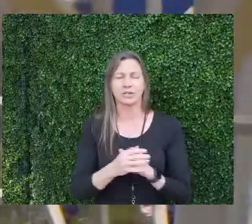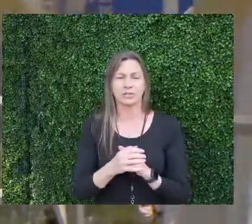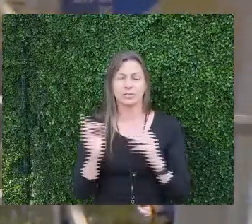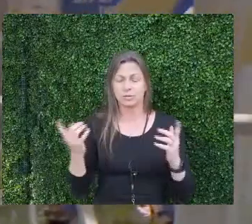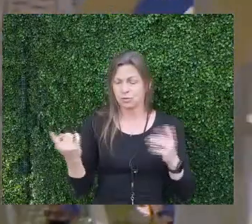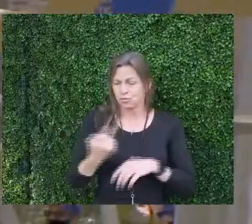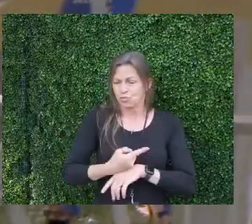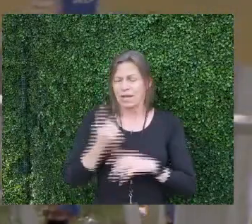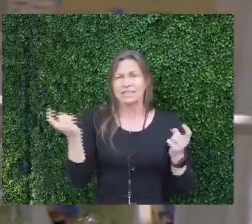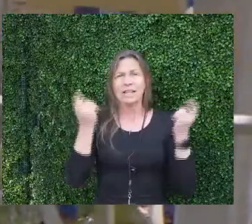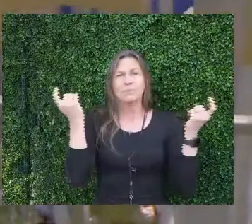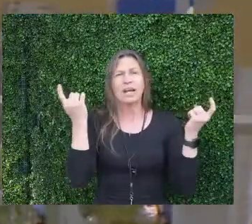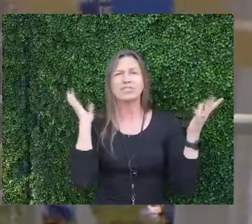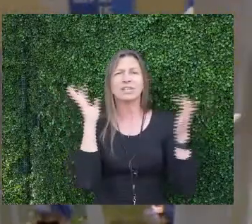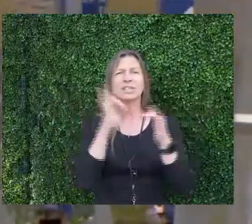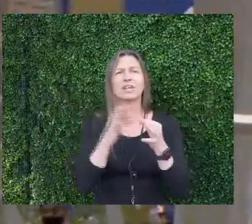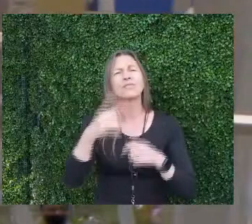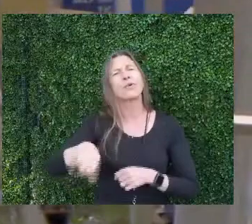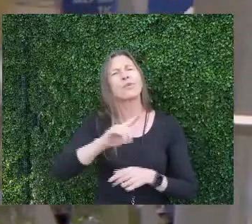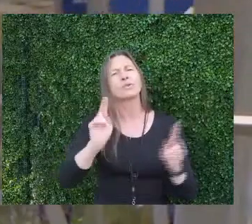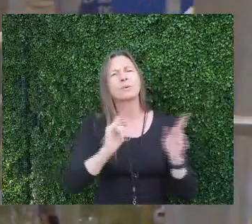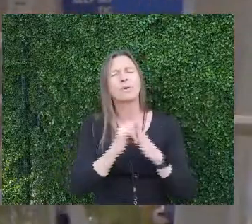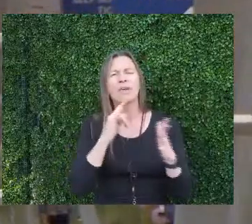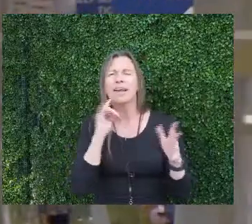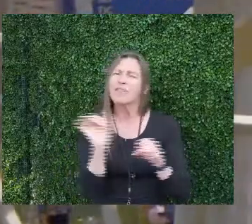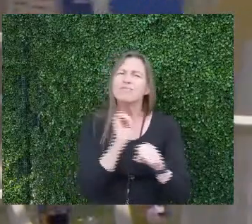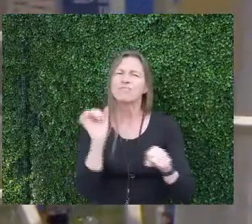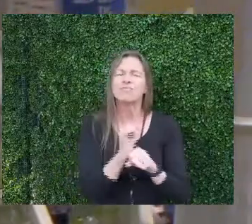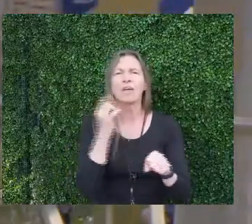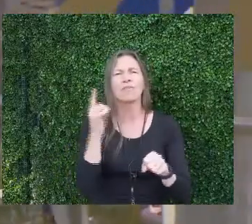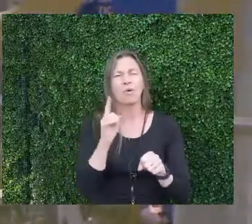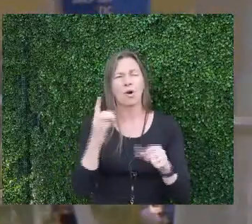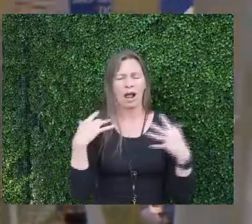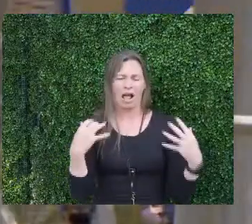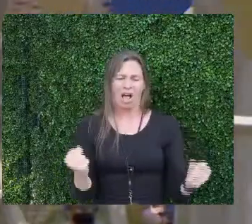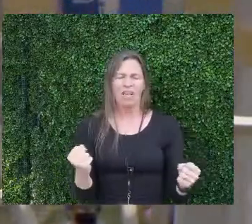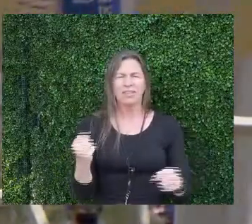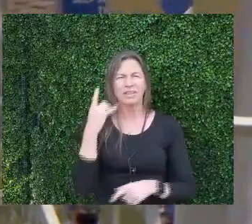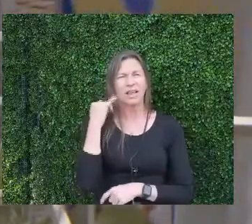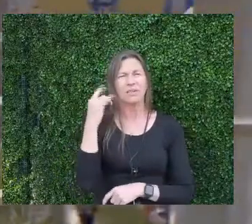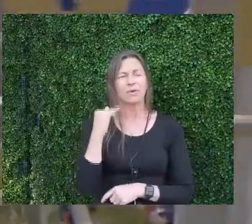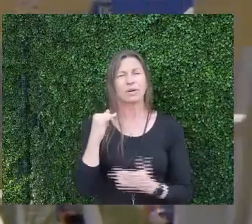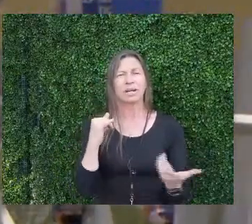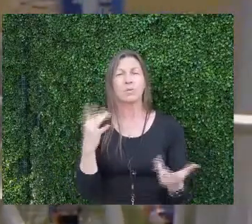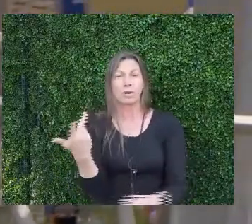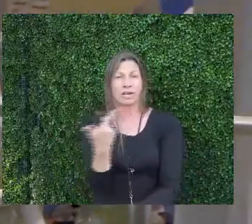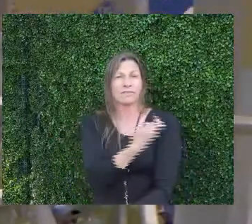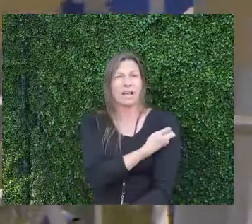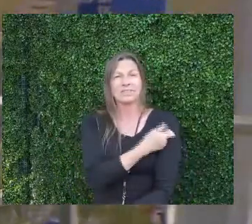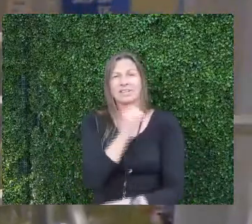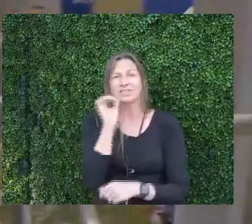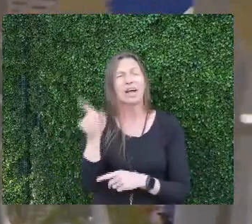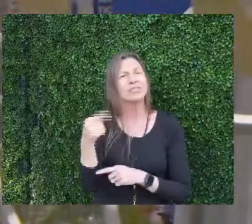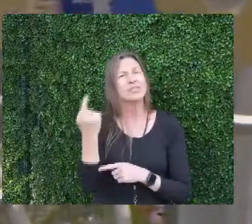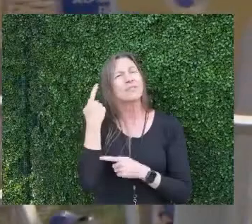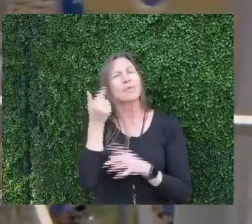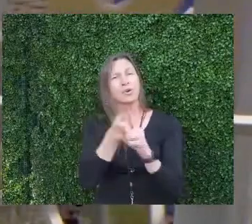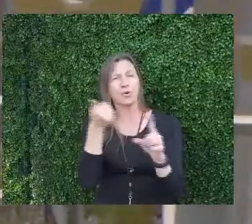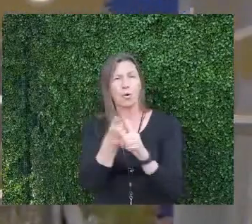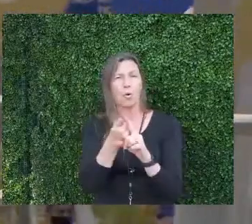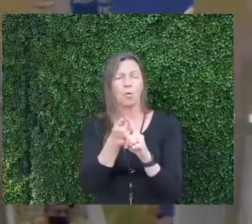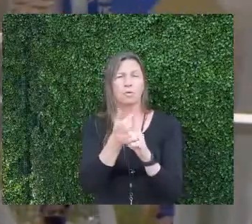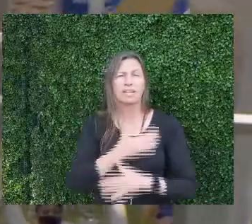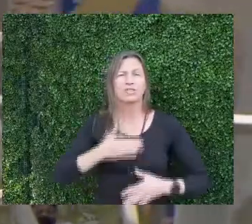hard work towards creating a healthy California, where getting vaccinated is not only for your own enjoyment, but your